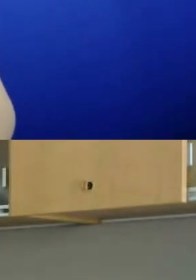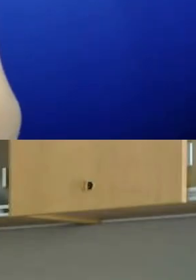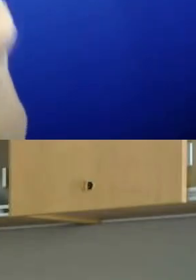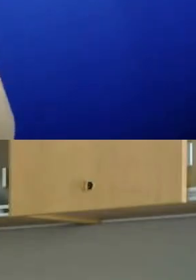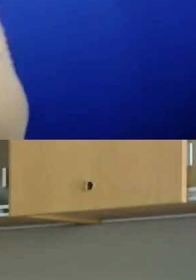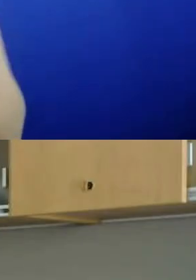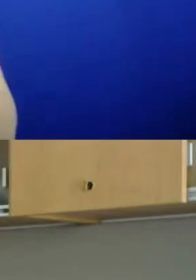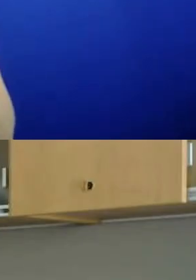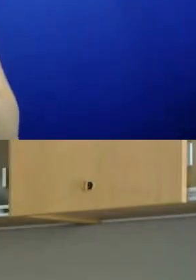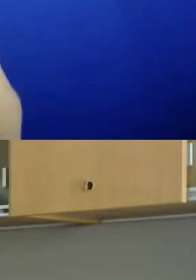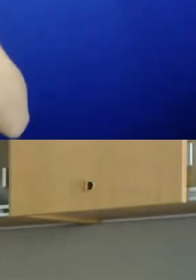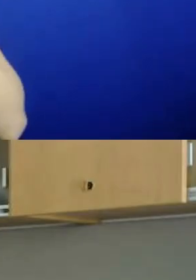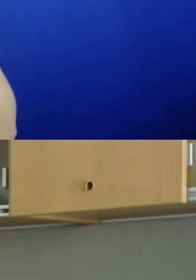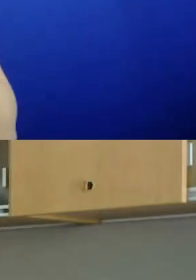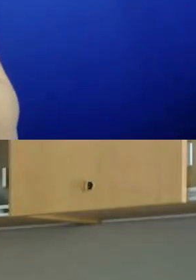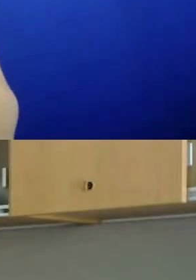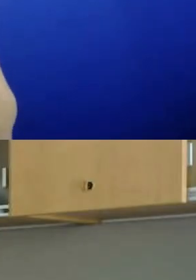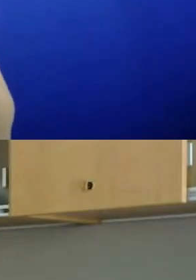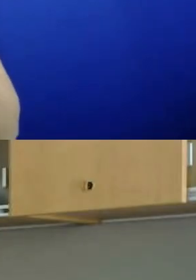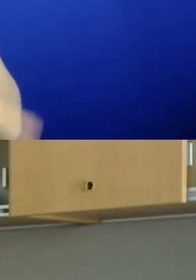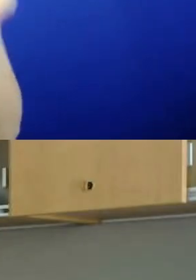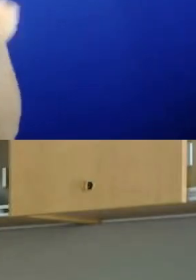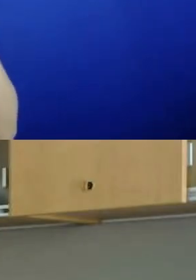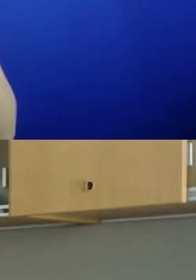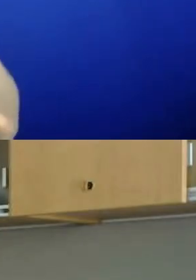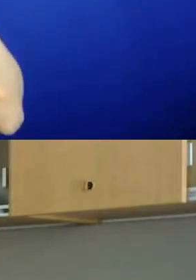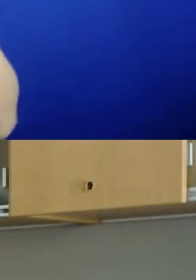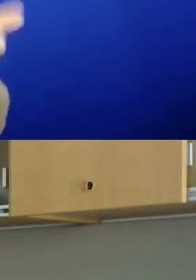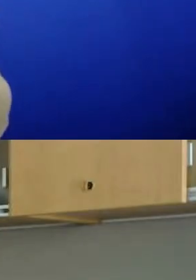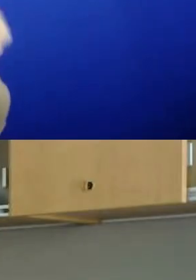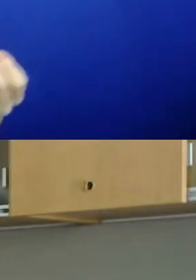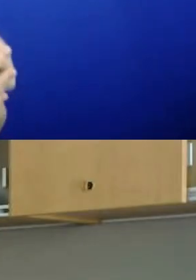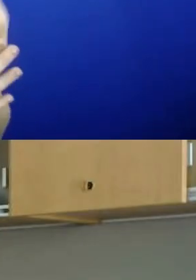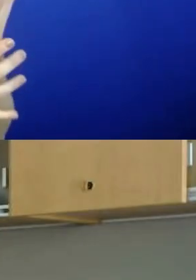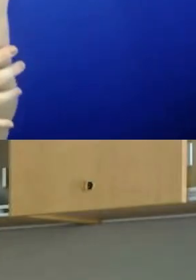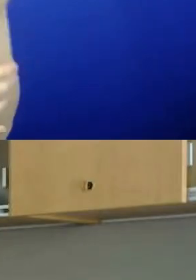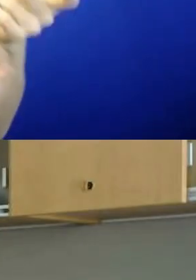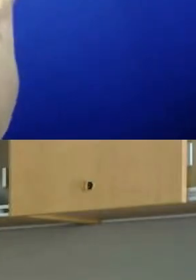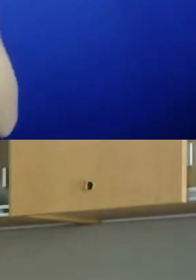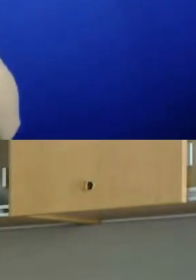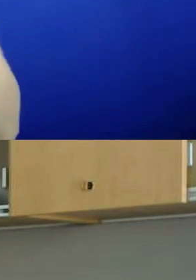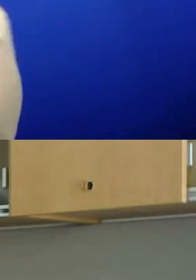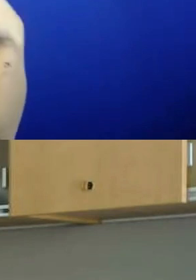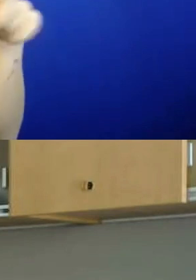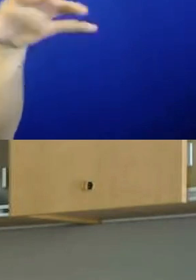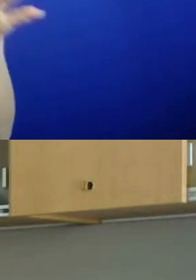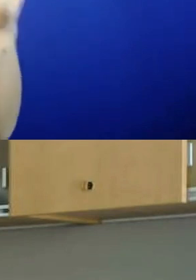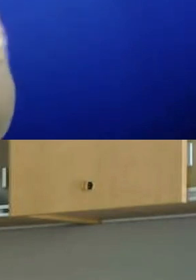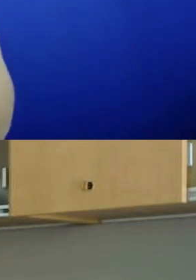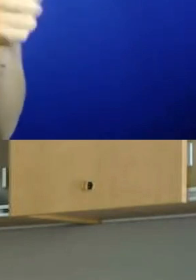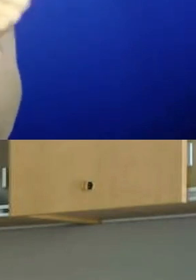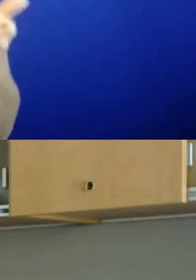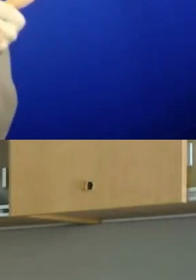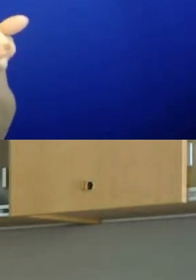natural, if they are growing it, right, and they're drying it and they're doing the process,